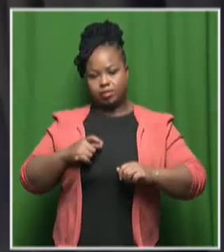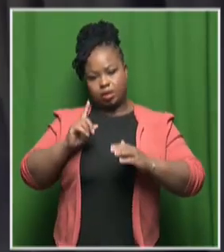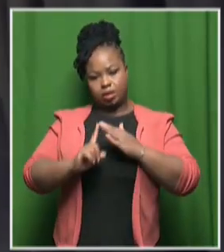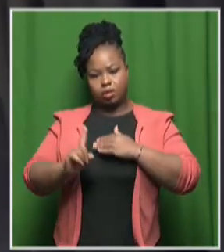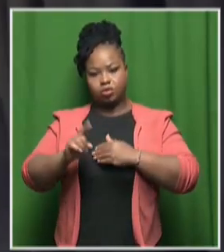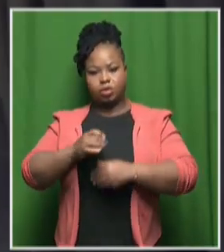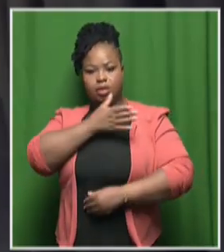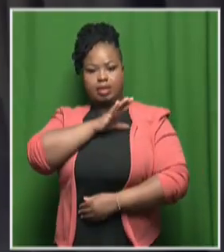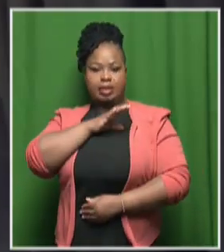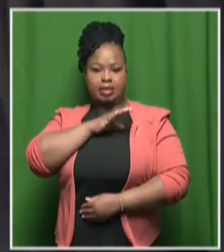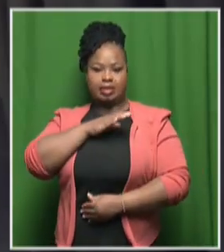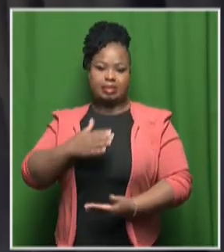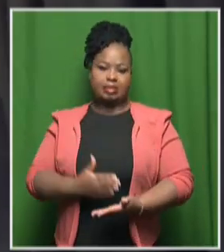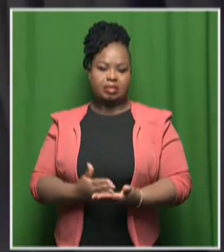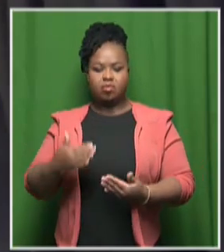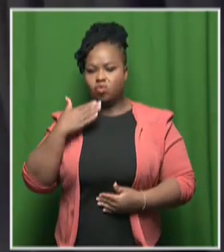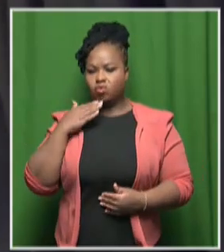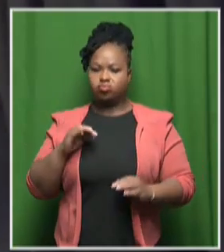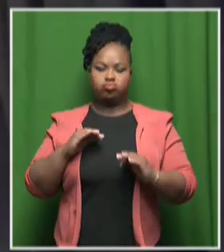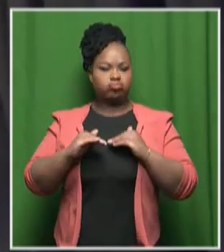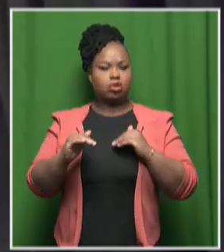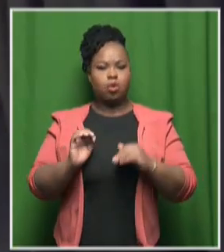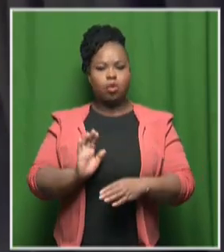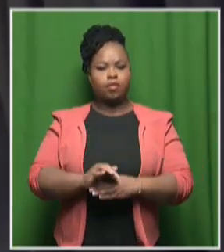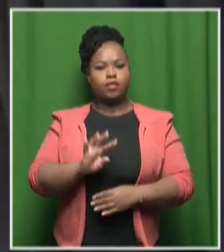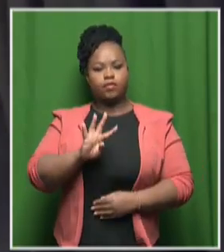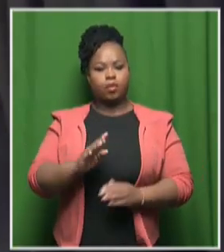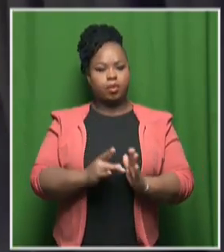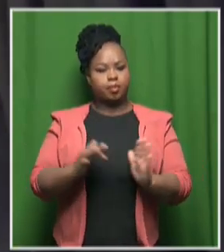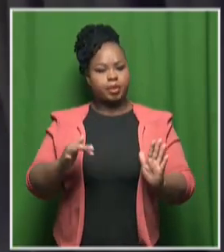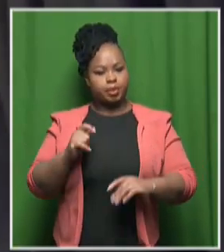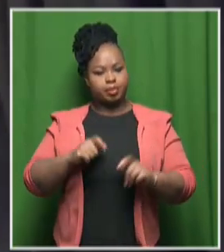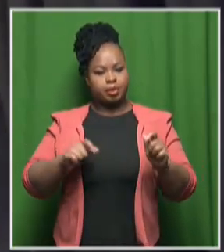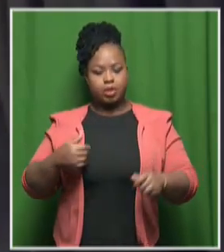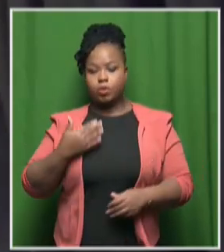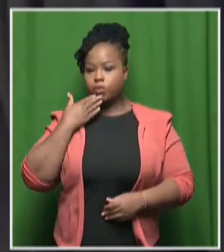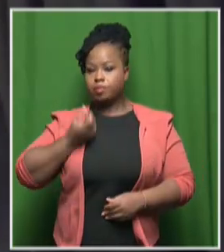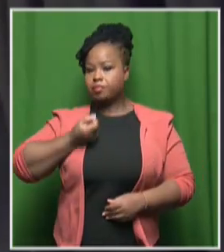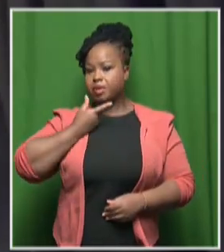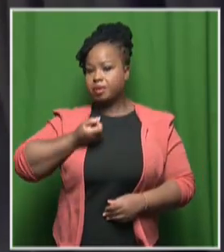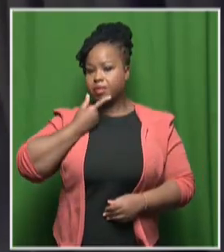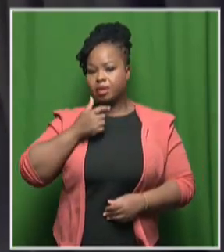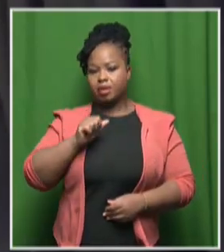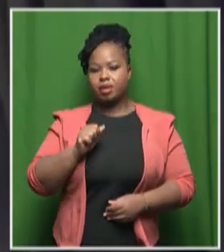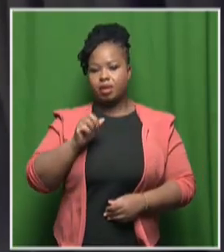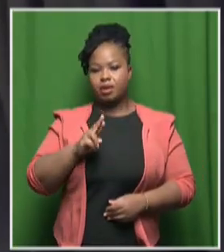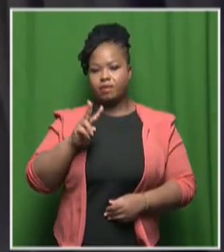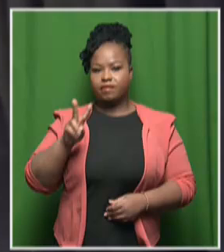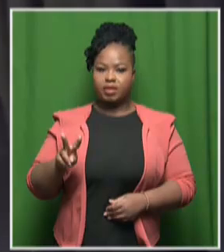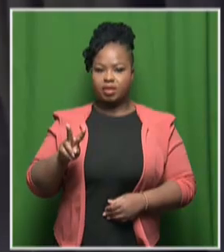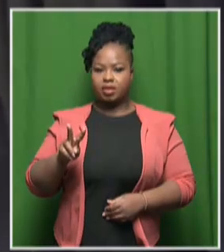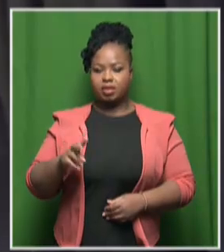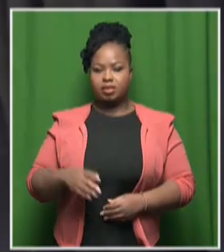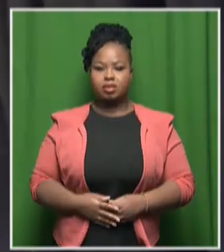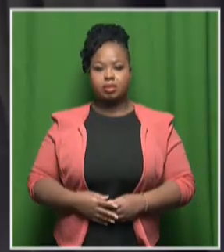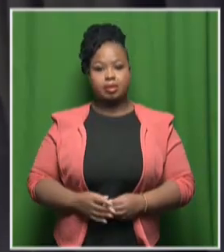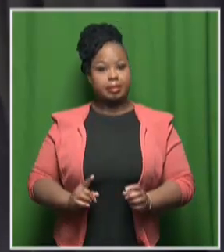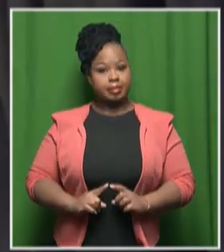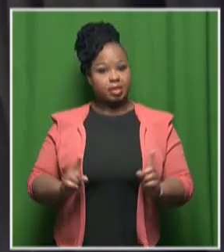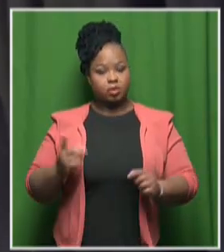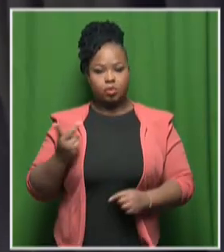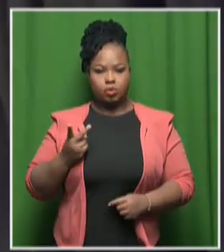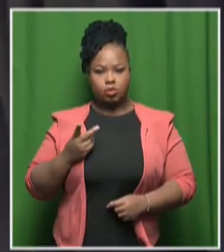clinics and who are very stable. We've got over 4 million people on ARVs who are stable, who are taking their meds very well.